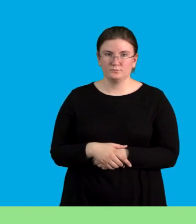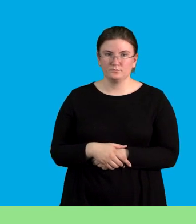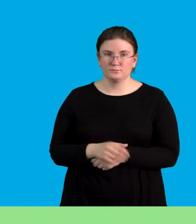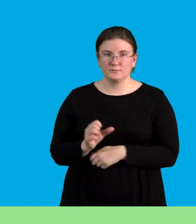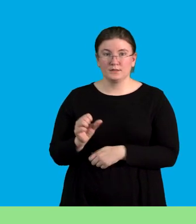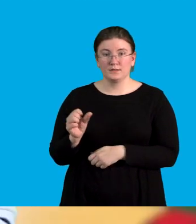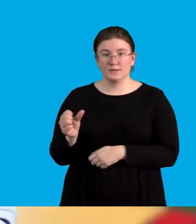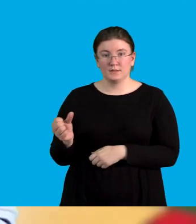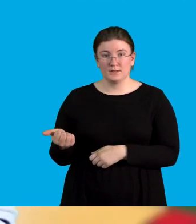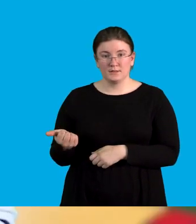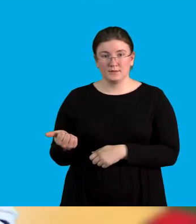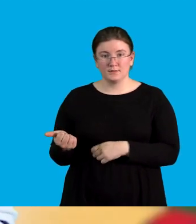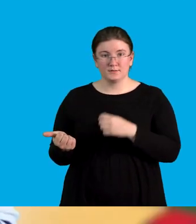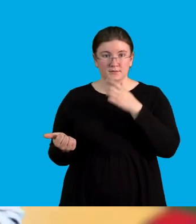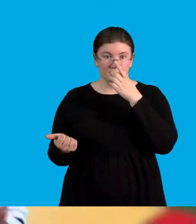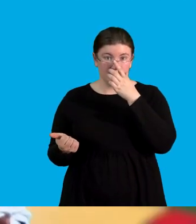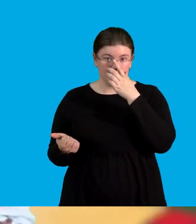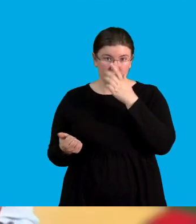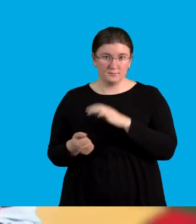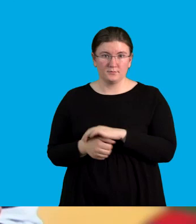So for the next step,